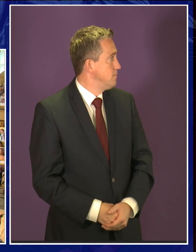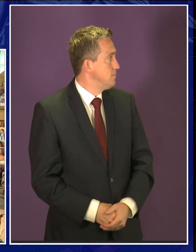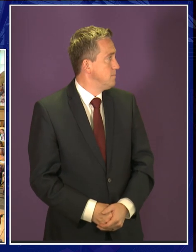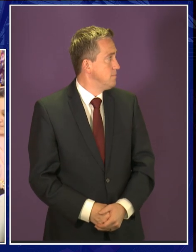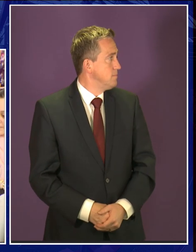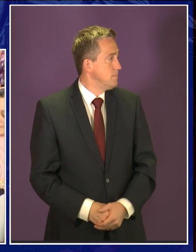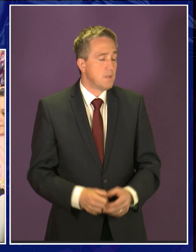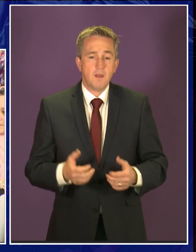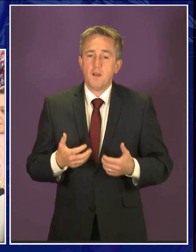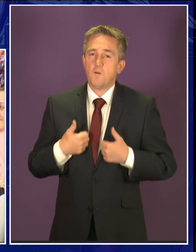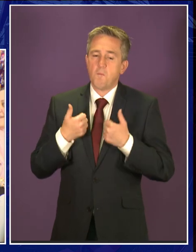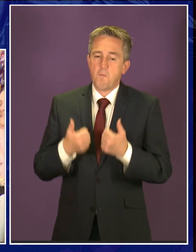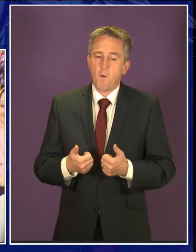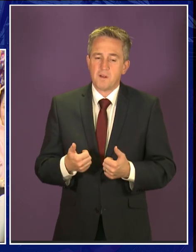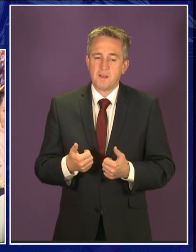everyone.